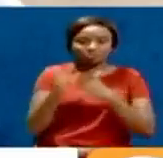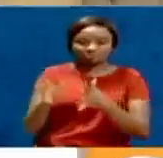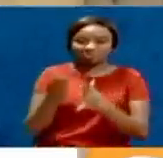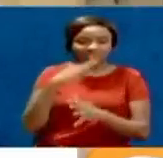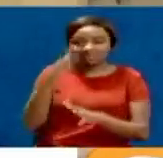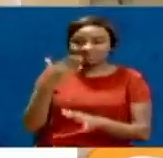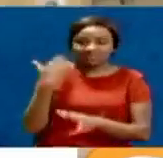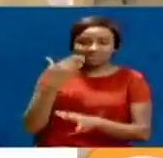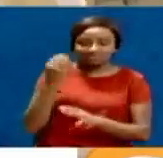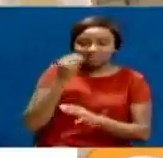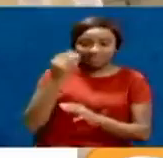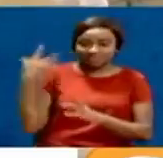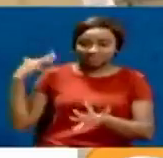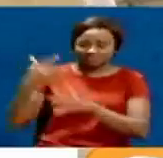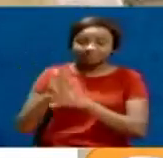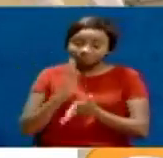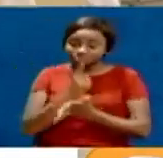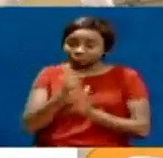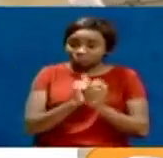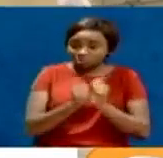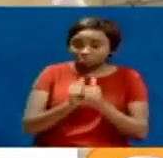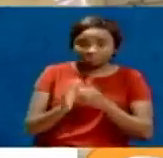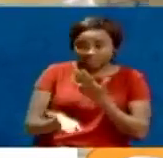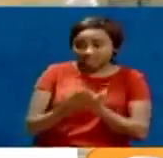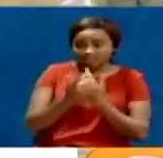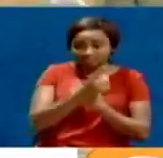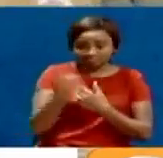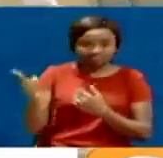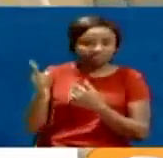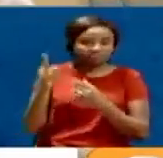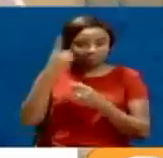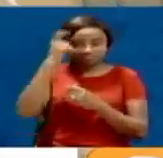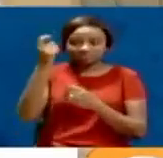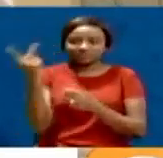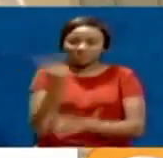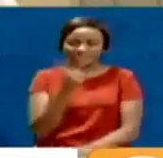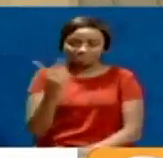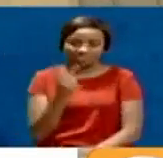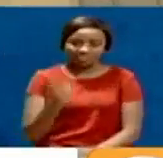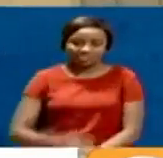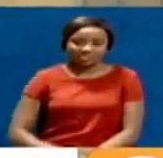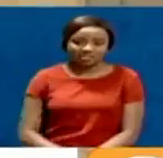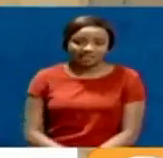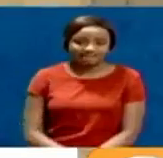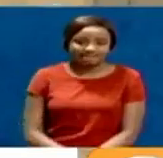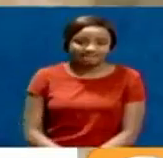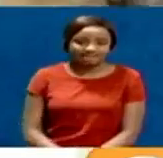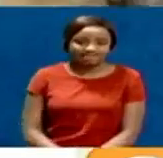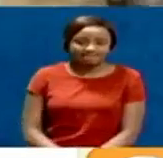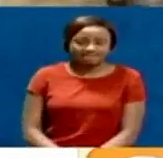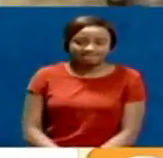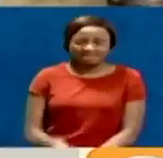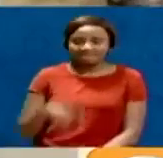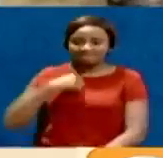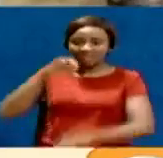I never had. True to his beliefs, the sport has opened up doors and dreams for both Ashley and Faruk. I've been given